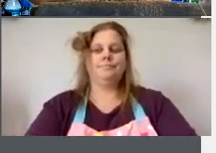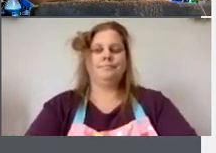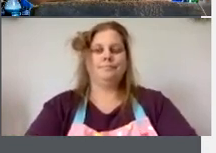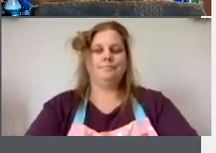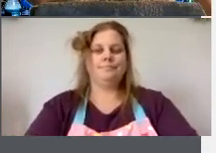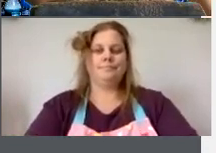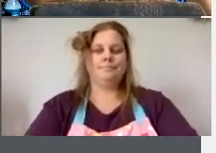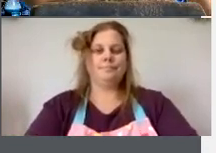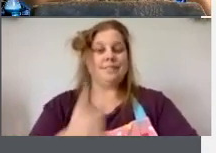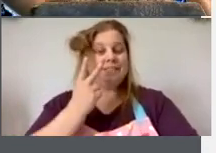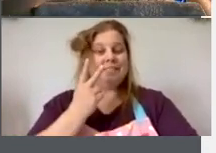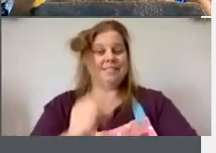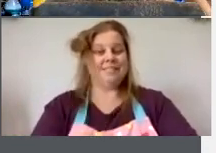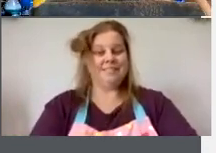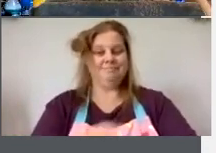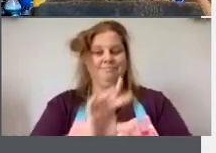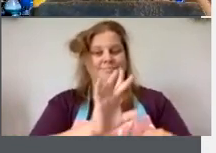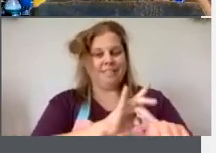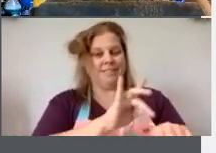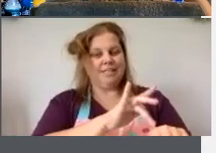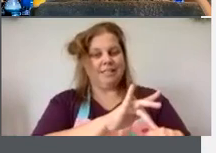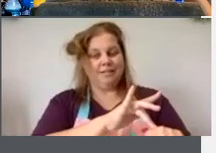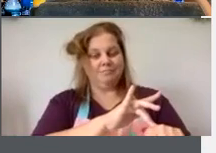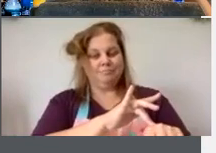See it? I'm touching it.